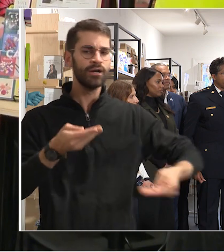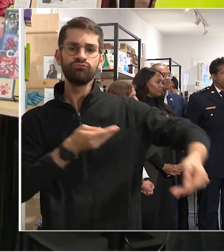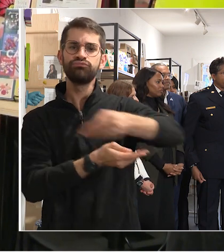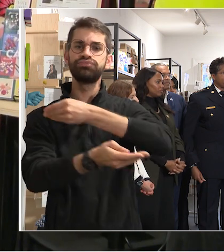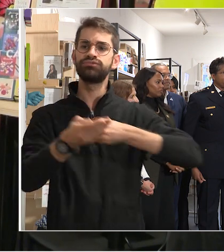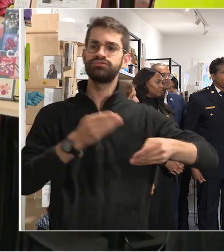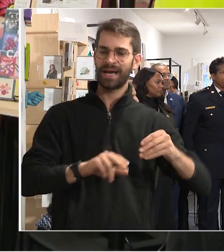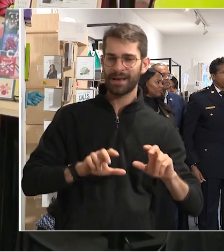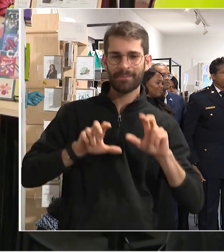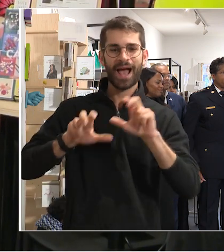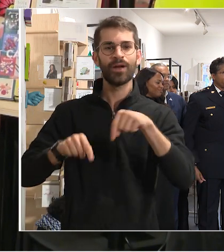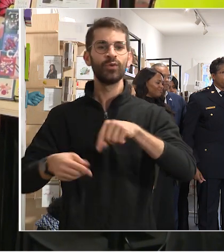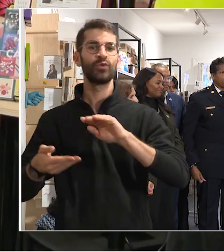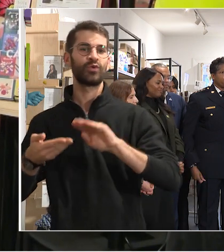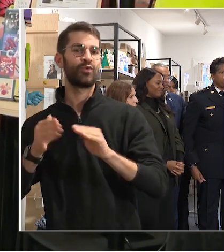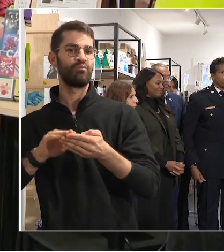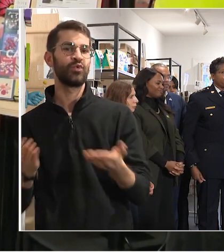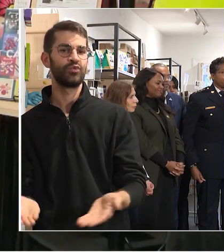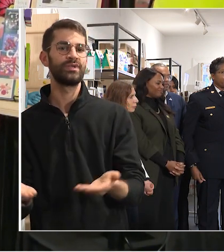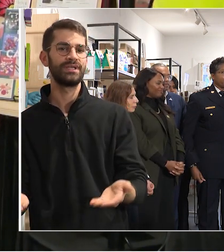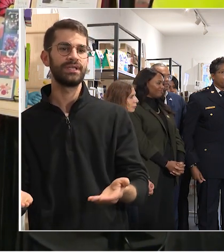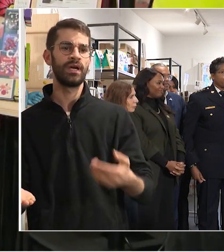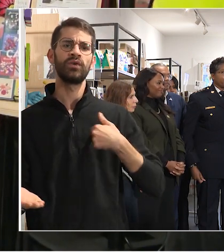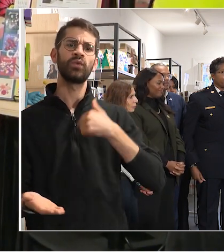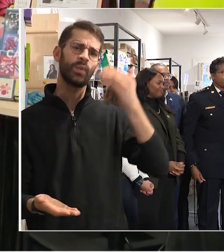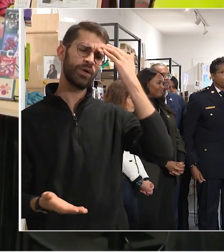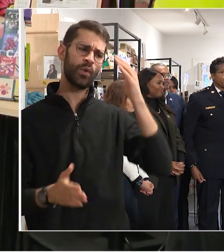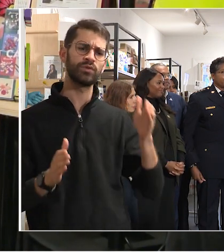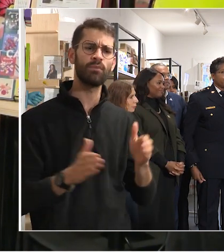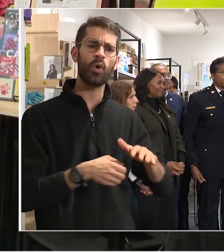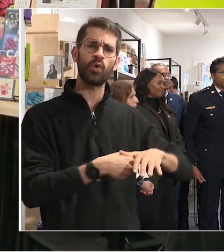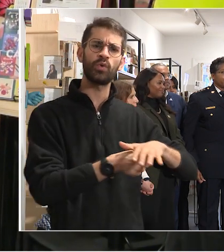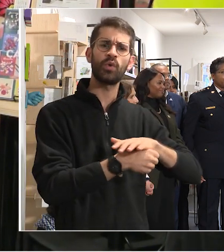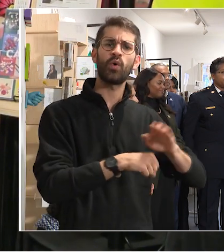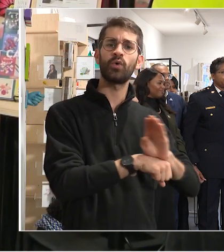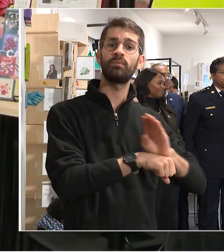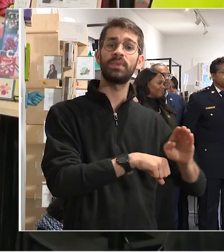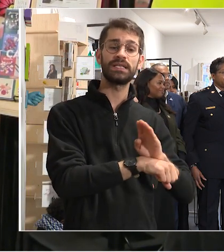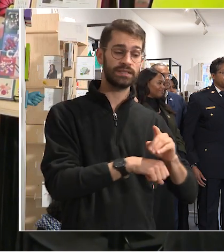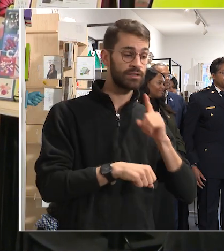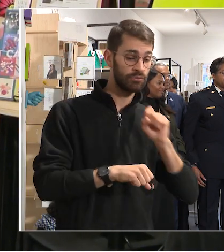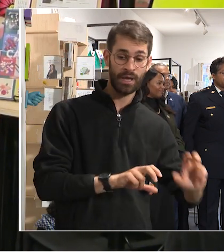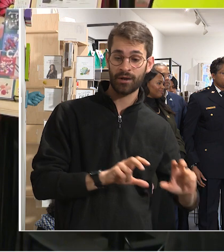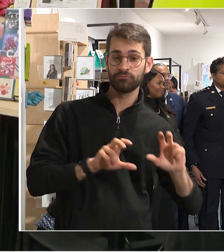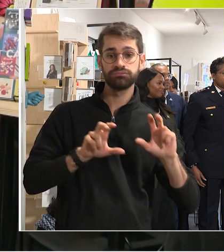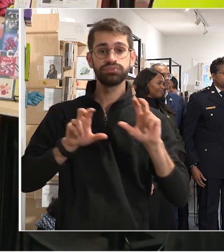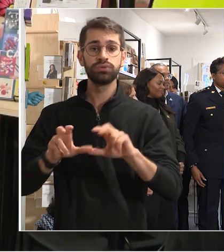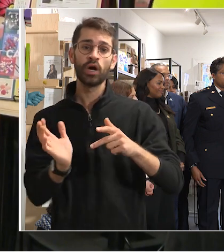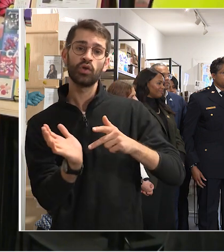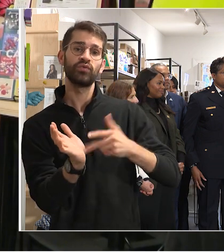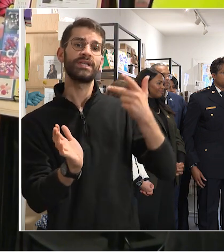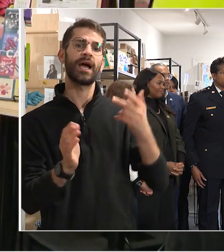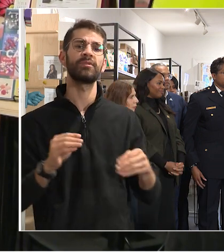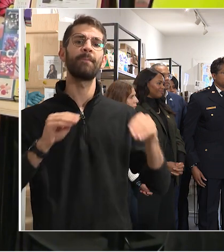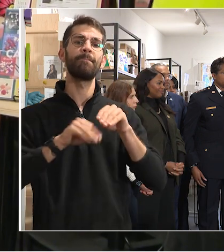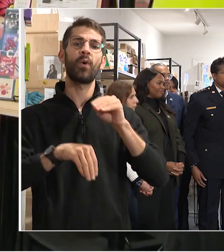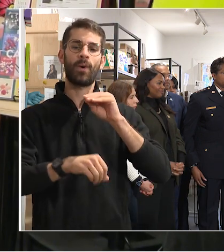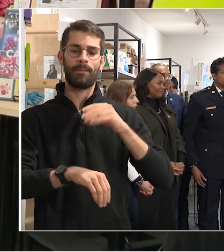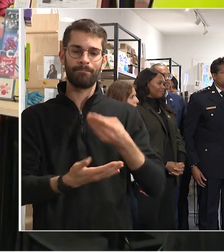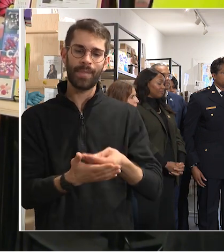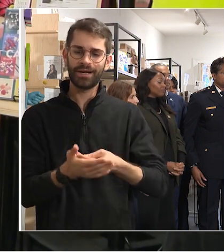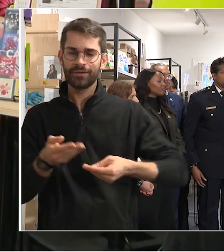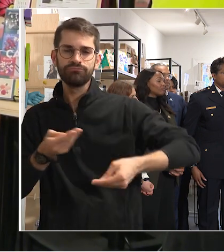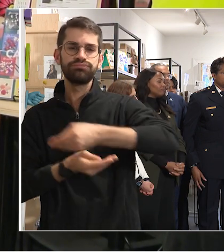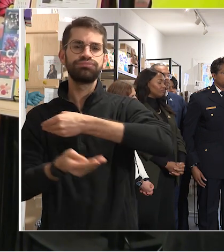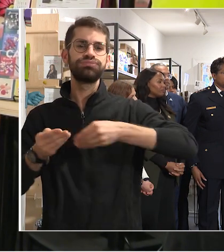community. We know that small and local business put 3 times the amount of money back in their community than